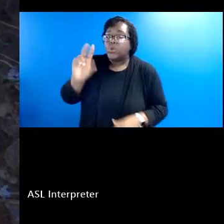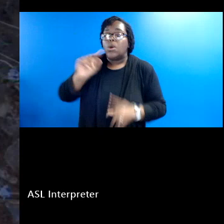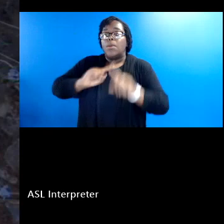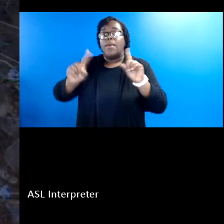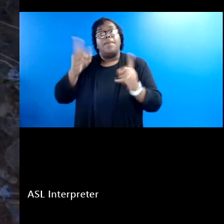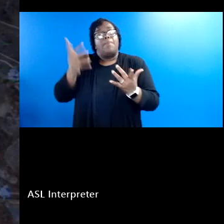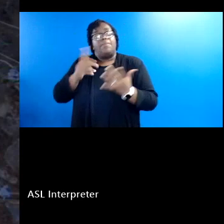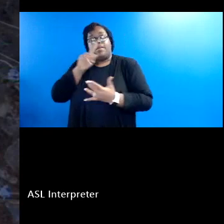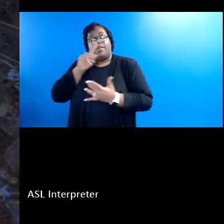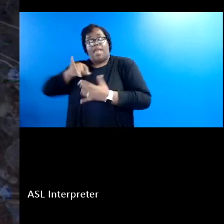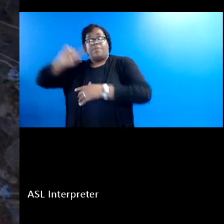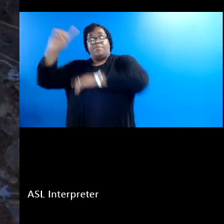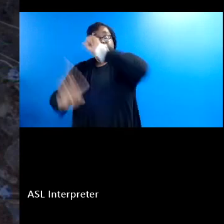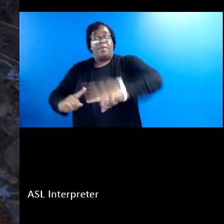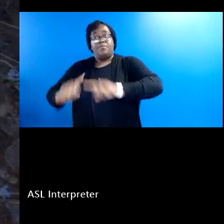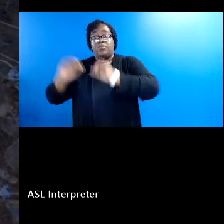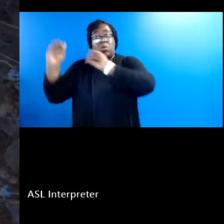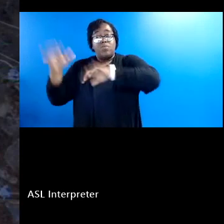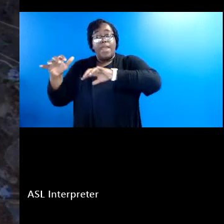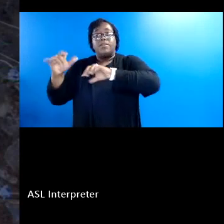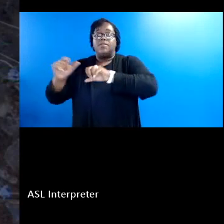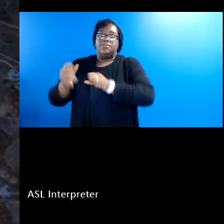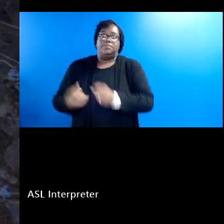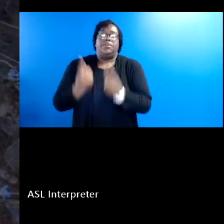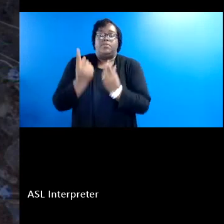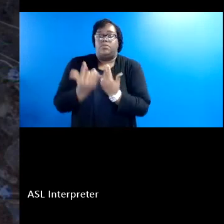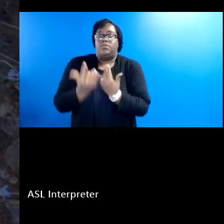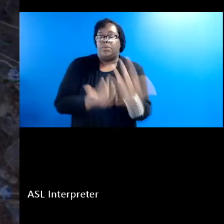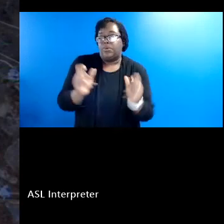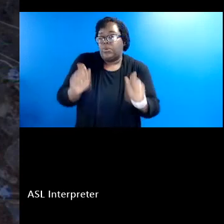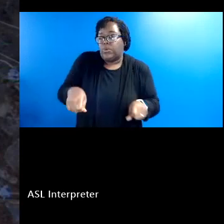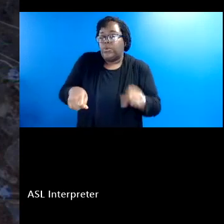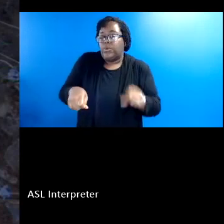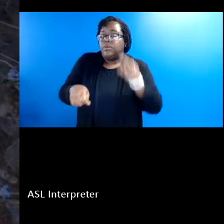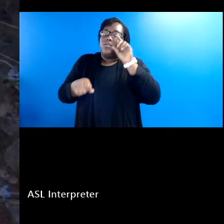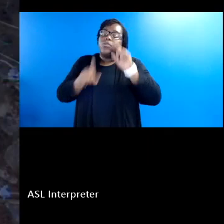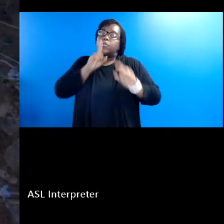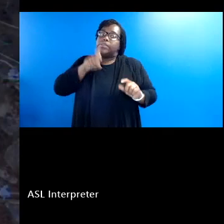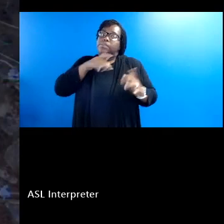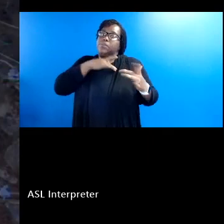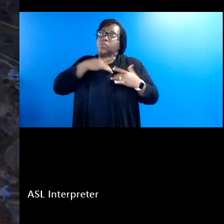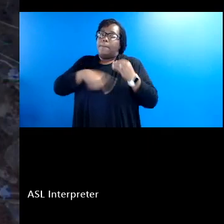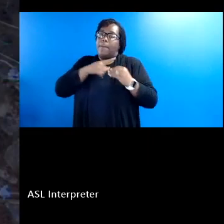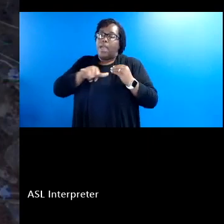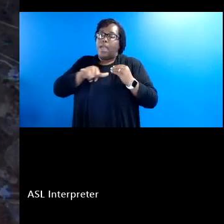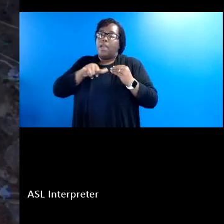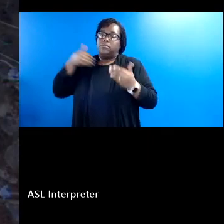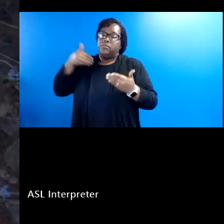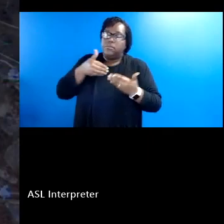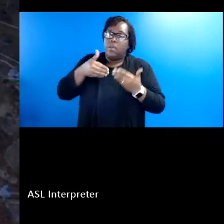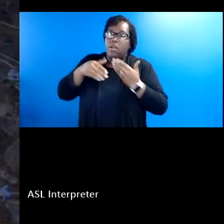dry lightning. And another thing we're going to have to be really concerned about as we get closer into the fall is that most